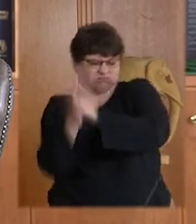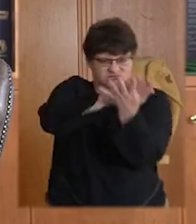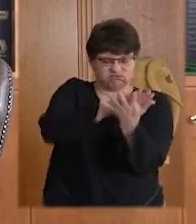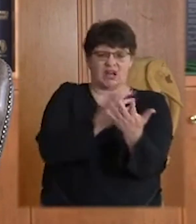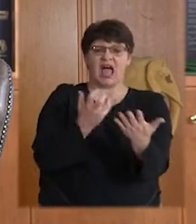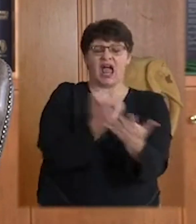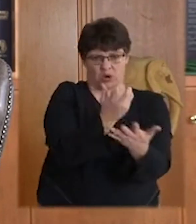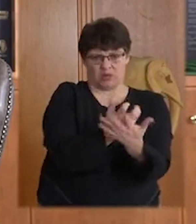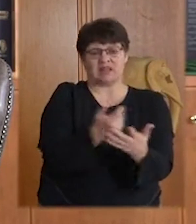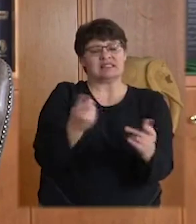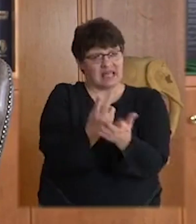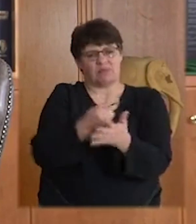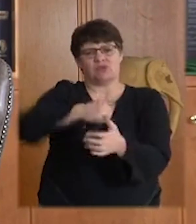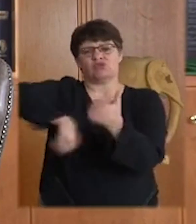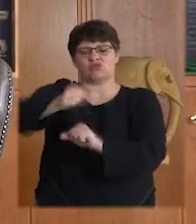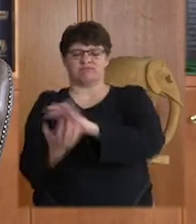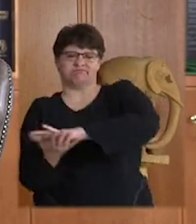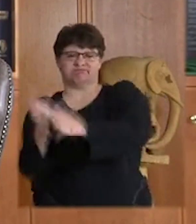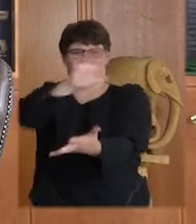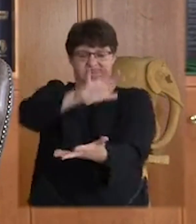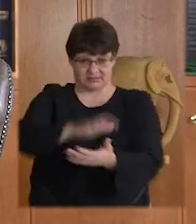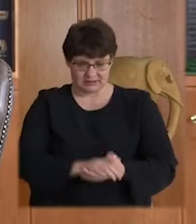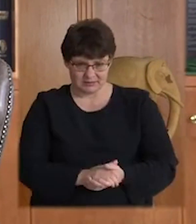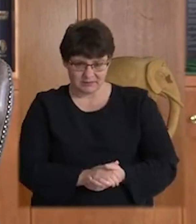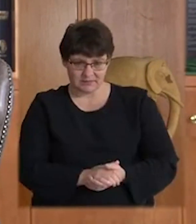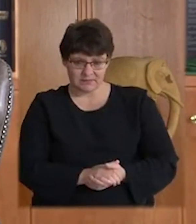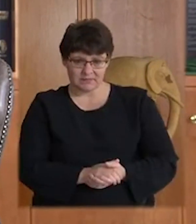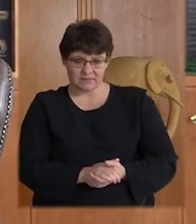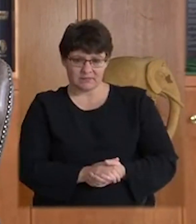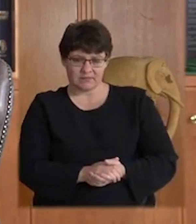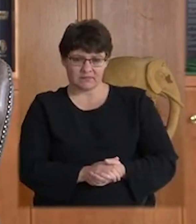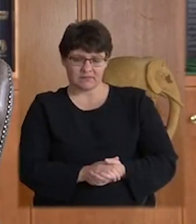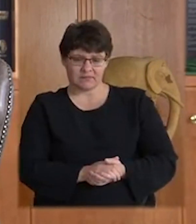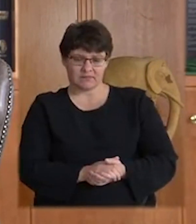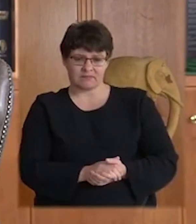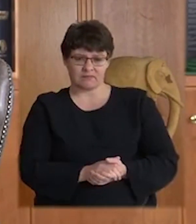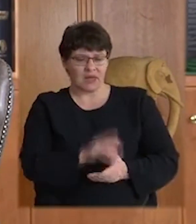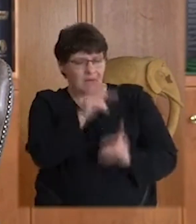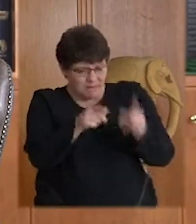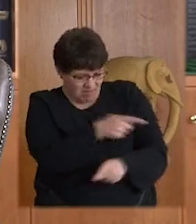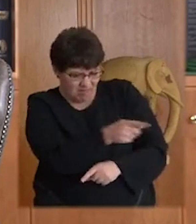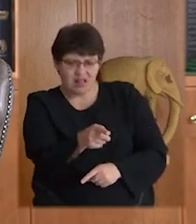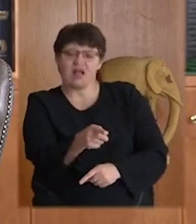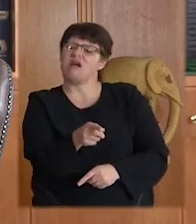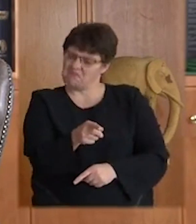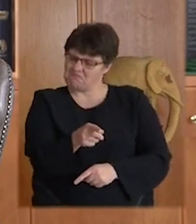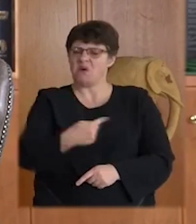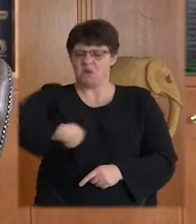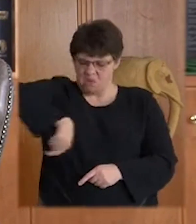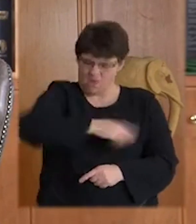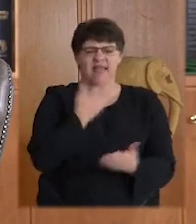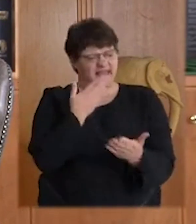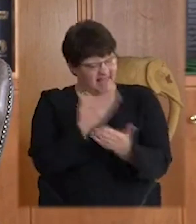social effects. In doing so, they have demonstrated the solidarity